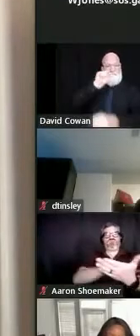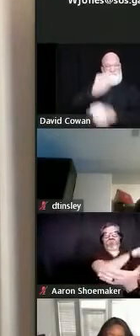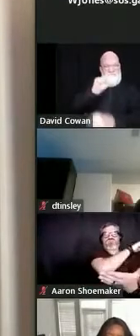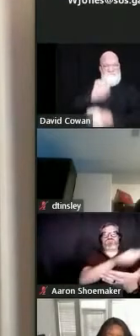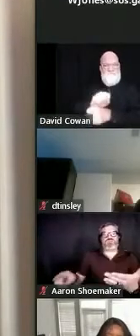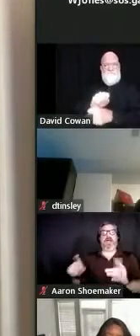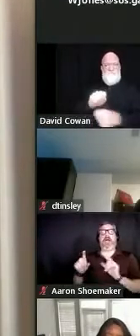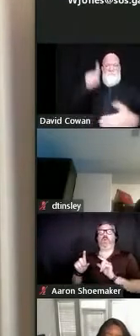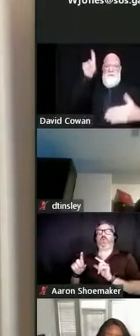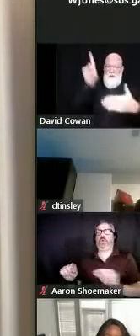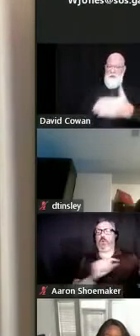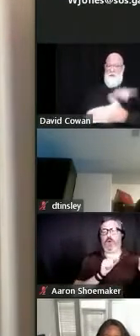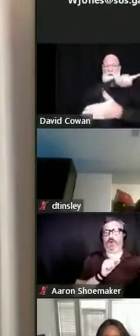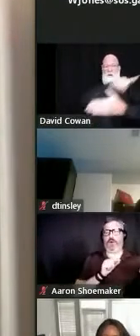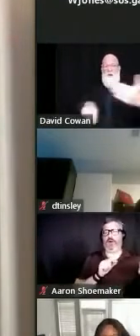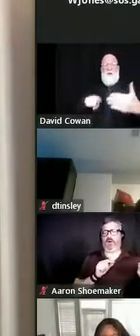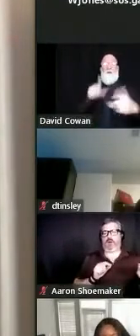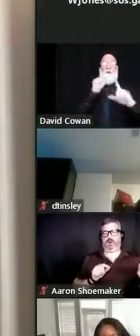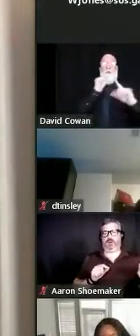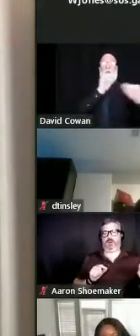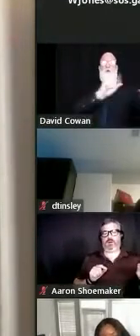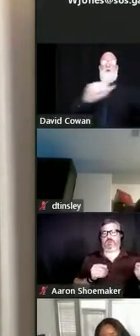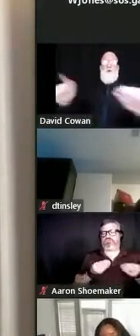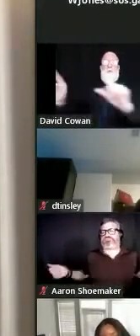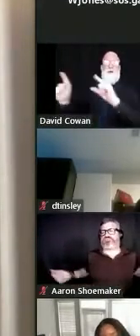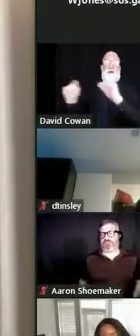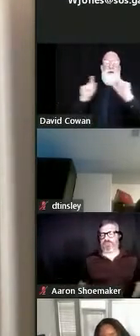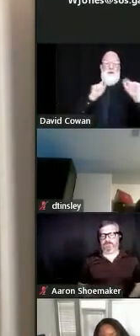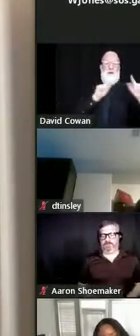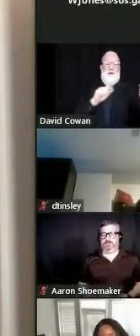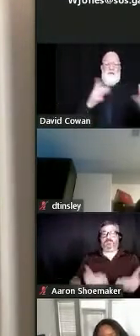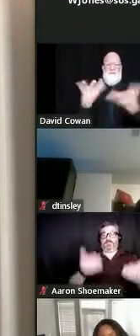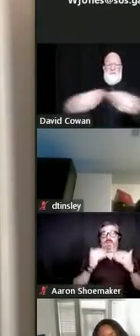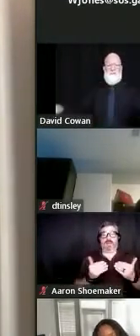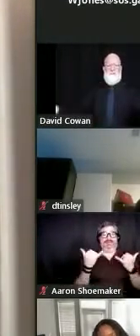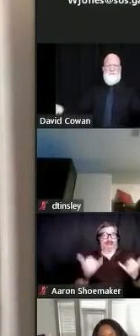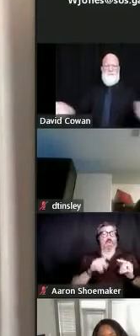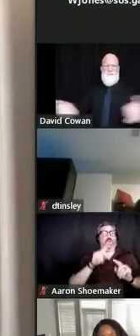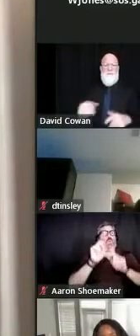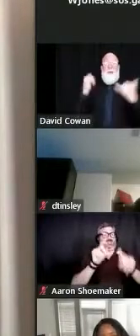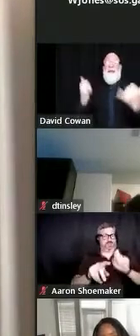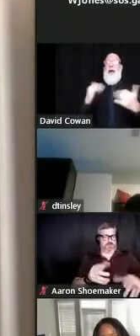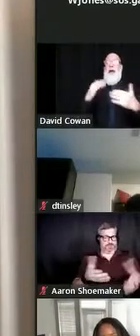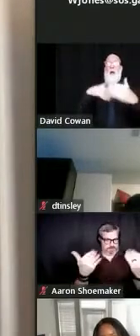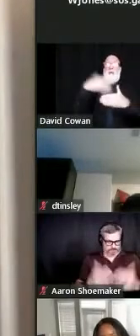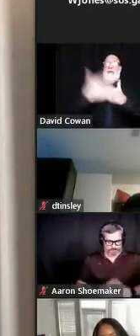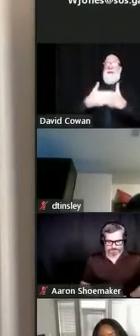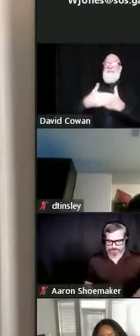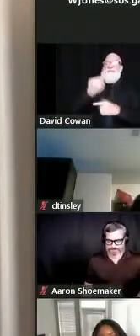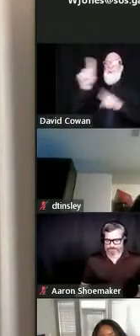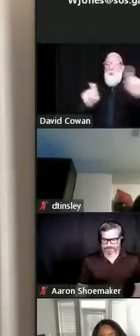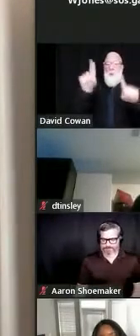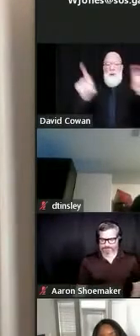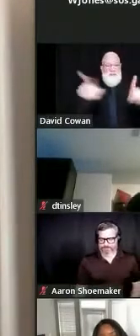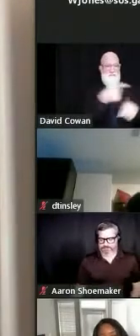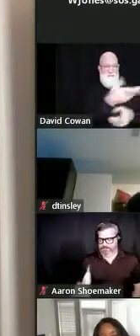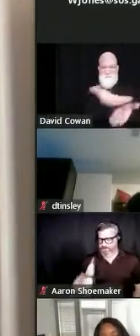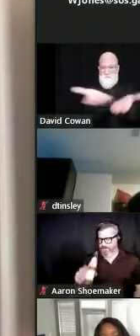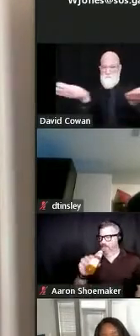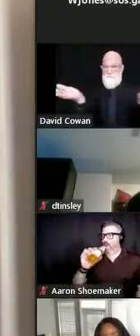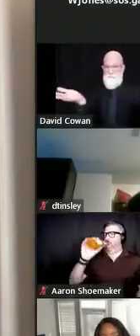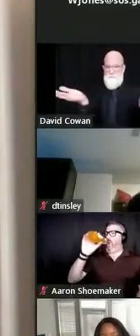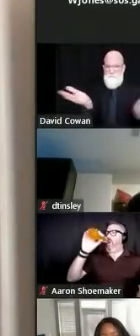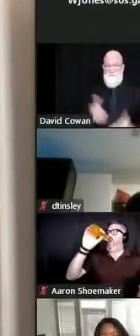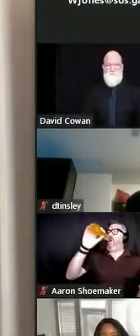that I want to go and open up the door to any questions we might have and Walter you you will again be unmuting people and announcing them so they can follow this